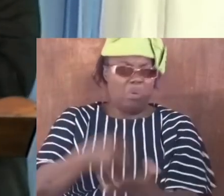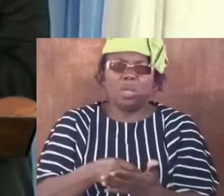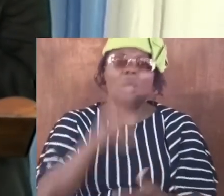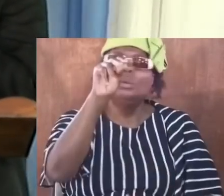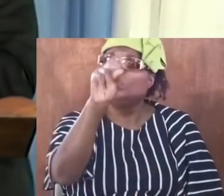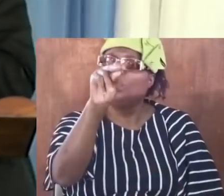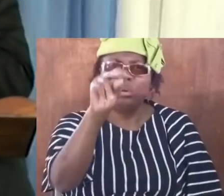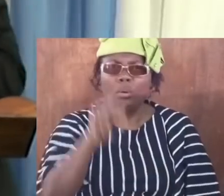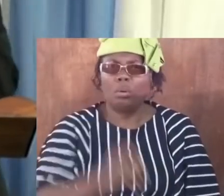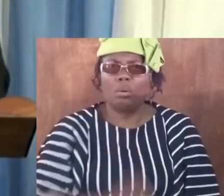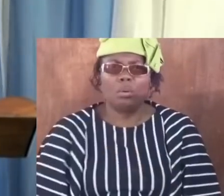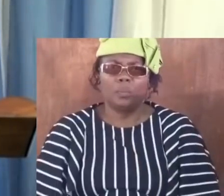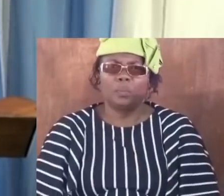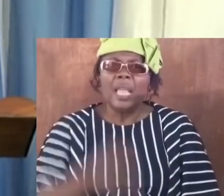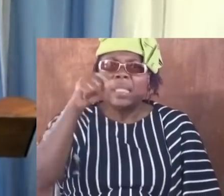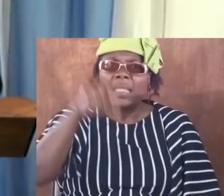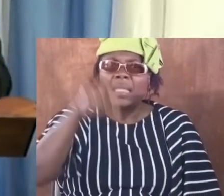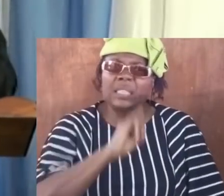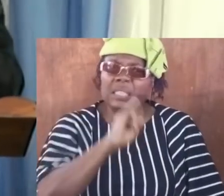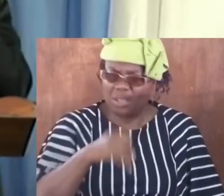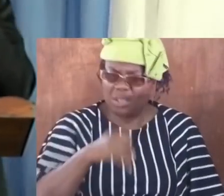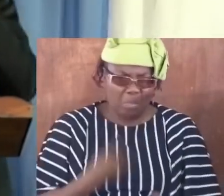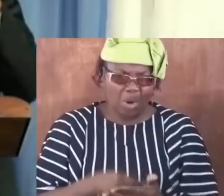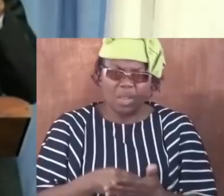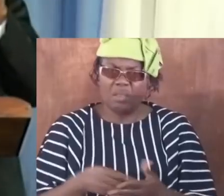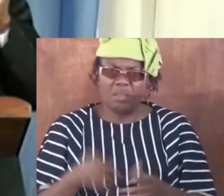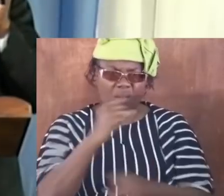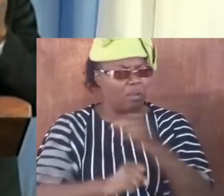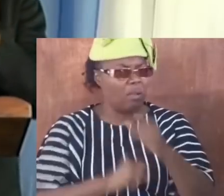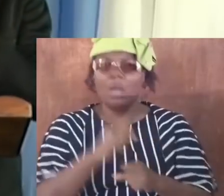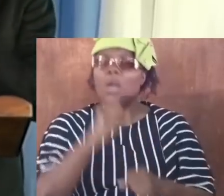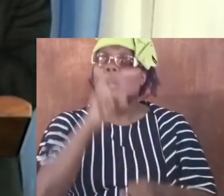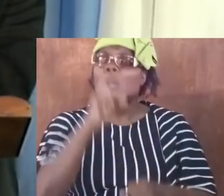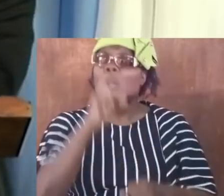whole heap of folks. This is your year for the financial breakthrough. Oh,